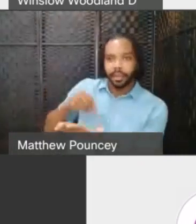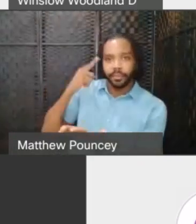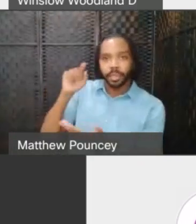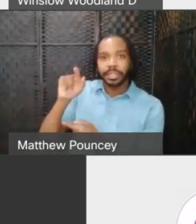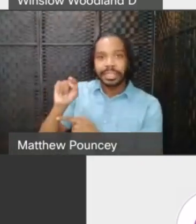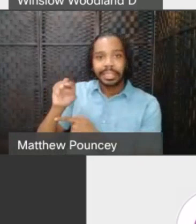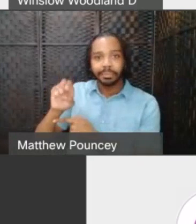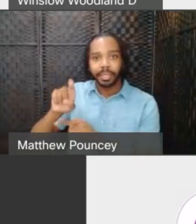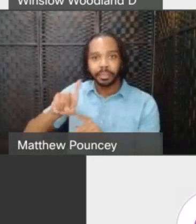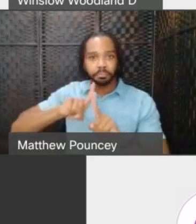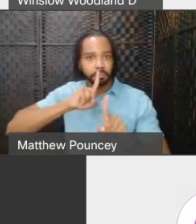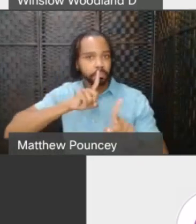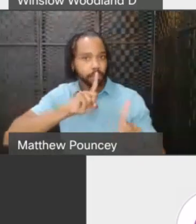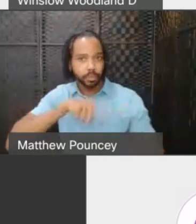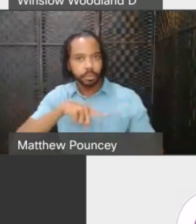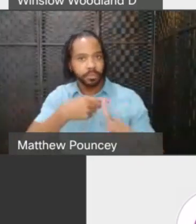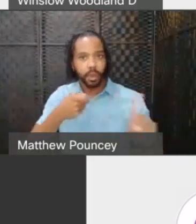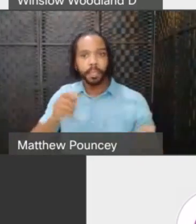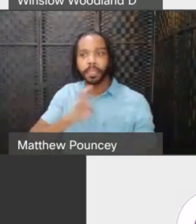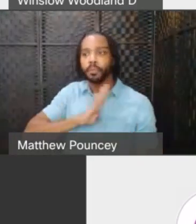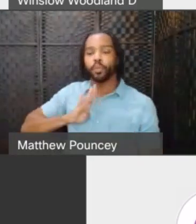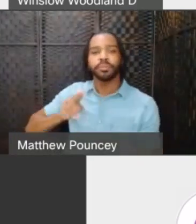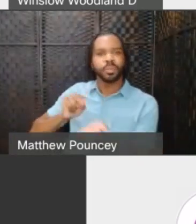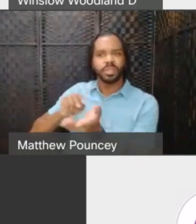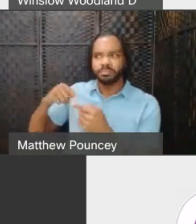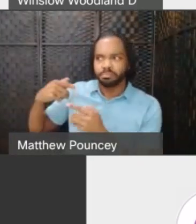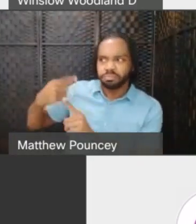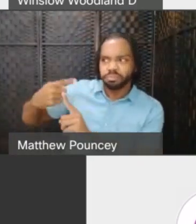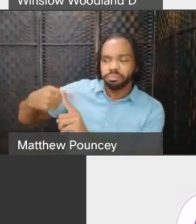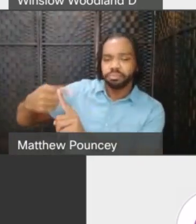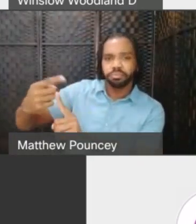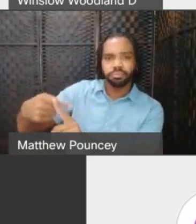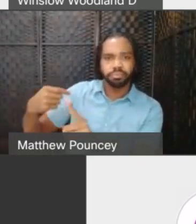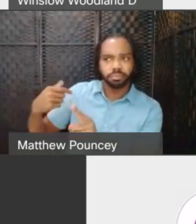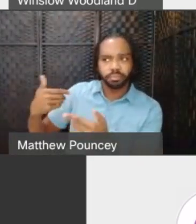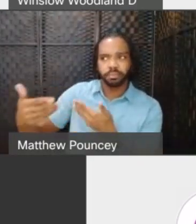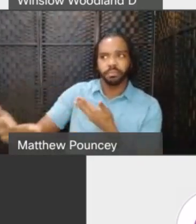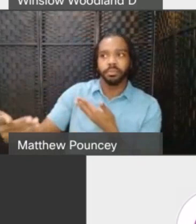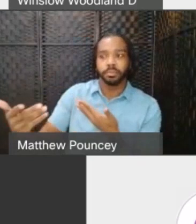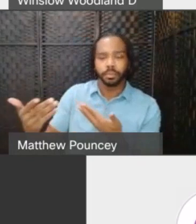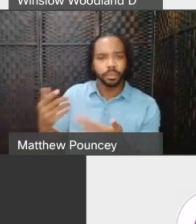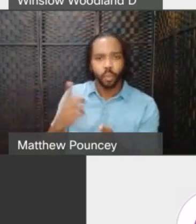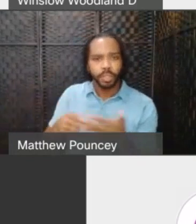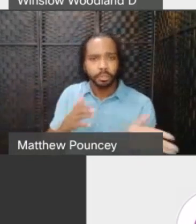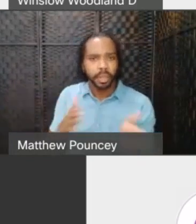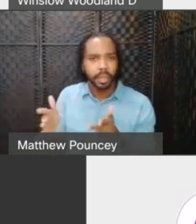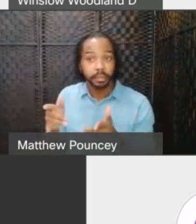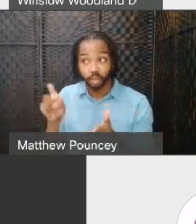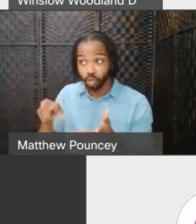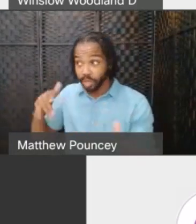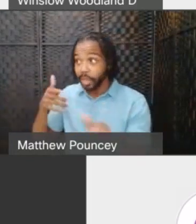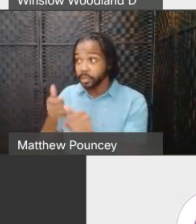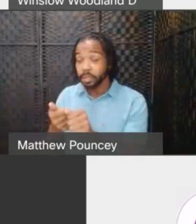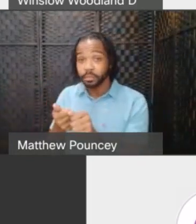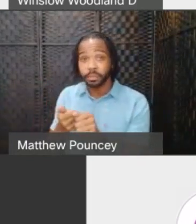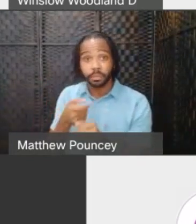a response from the Board of Nursing for months. Was it the plan to catch up? Is any person who